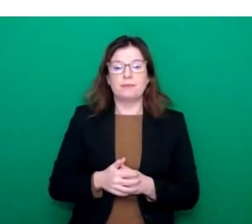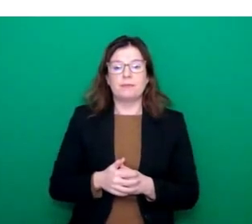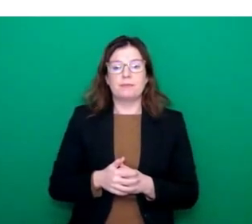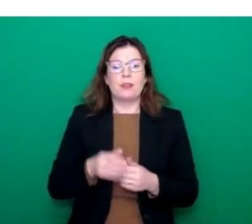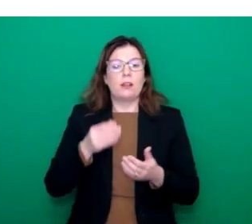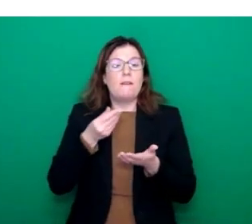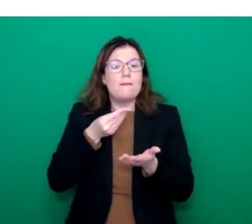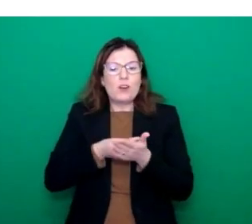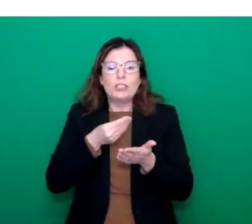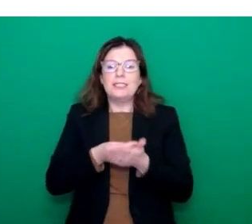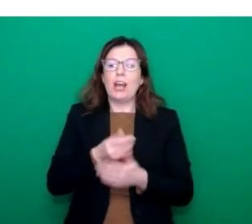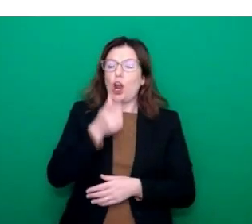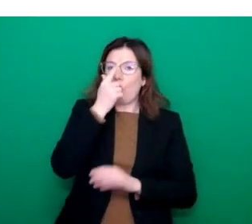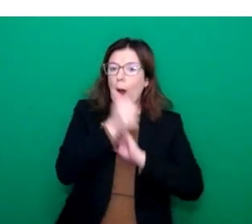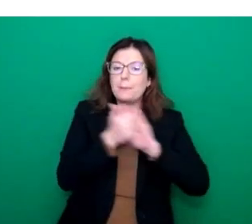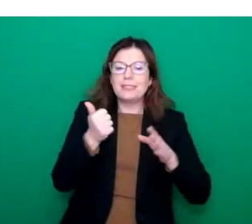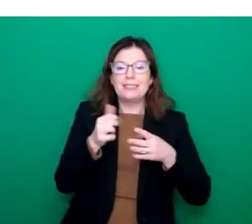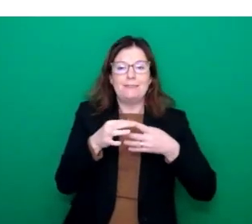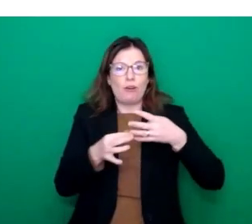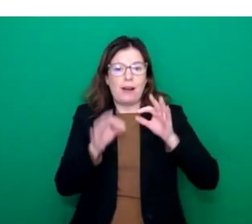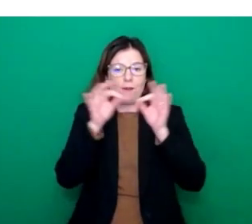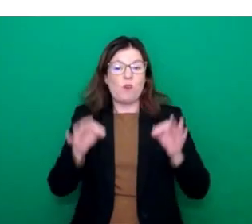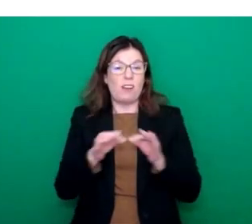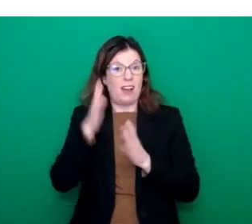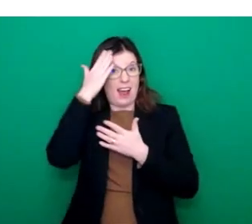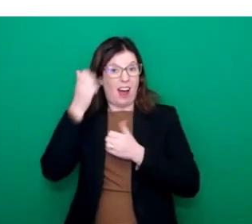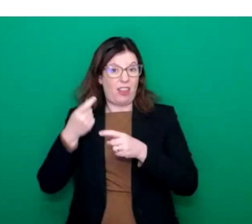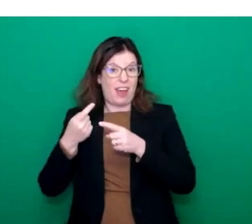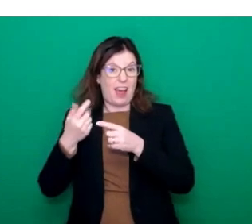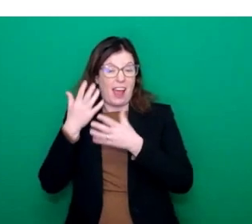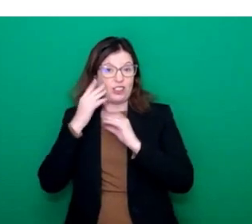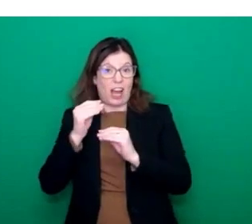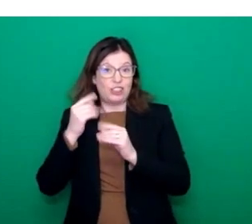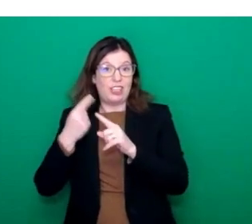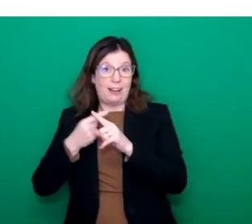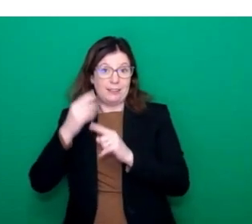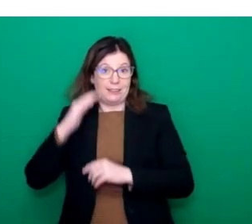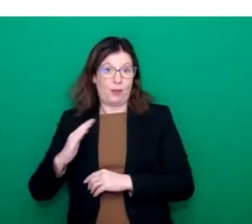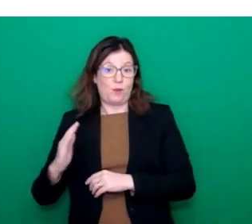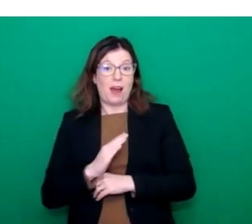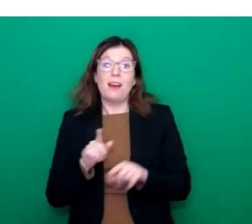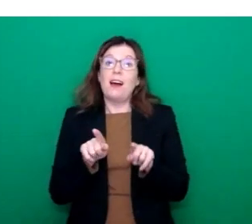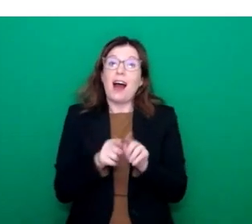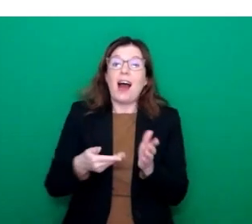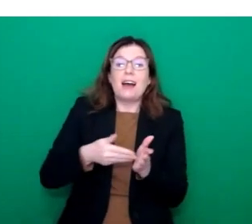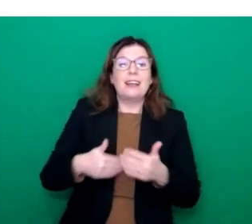ongoing evaluation is both through Health Education England South West and through Kidney Care UK.